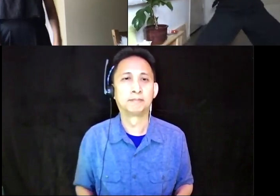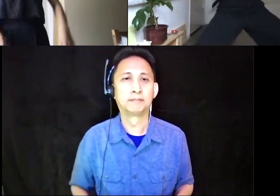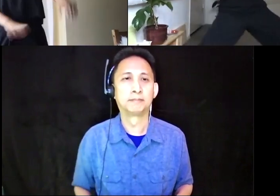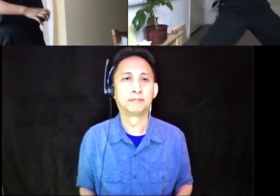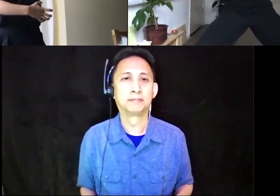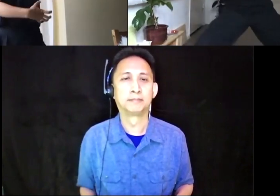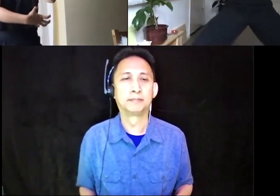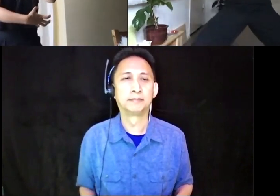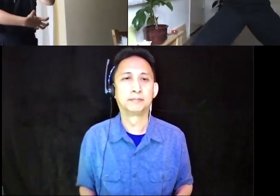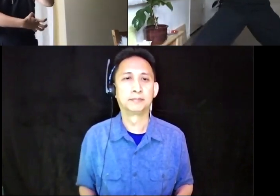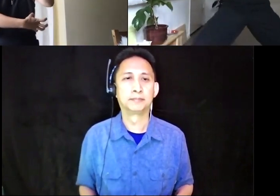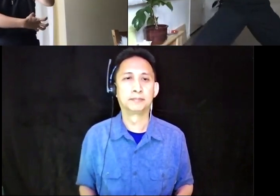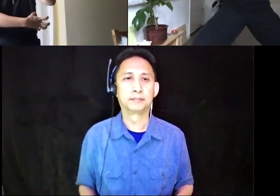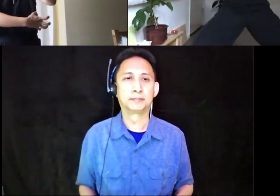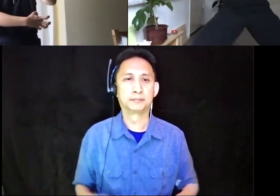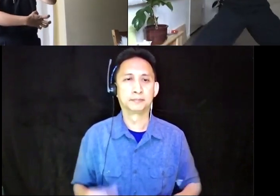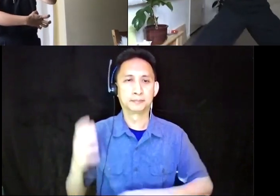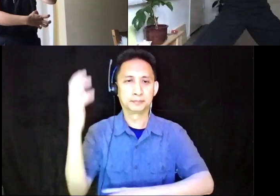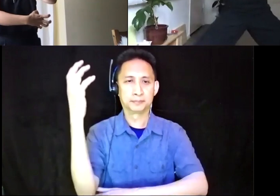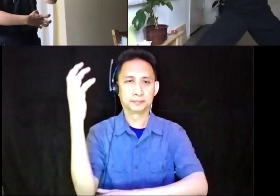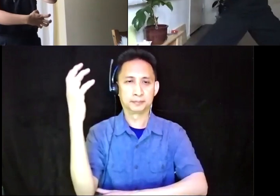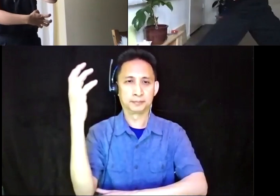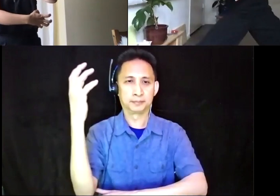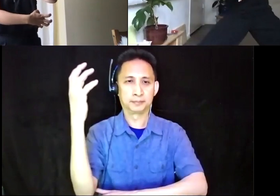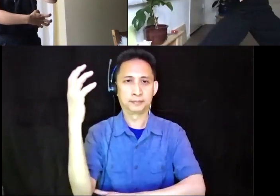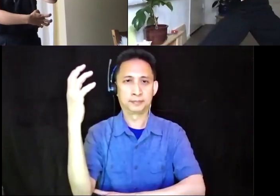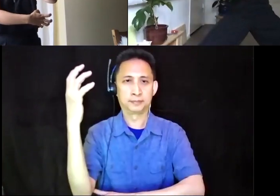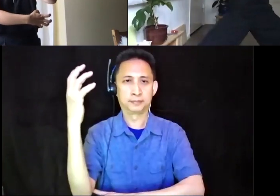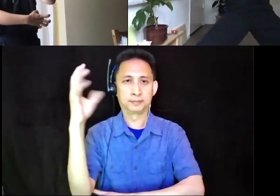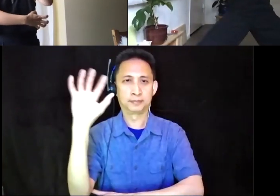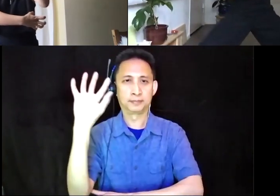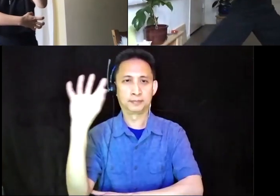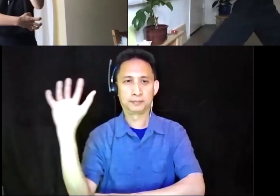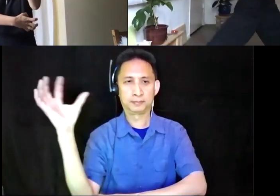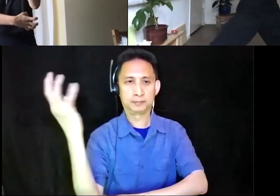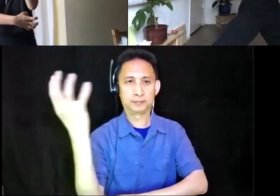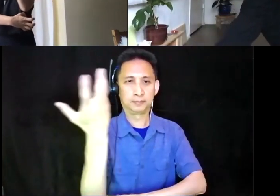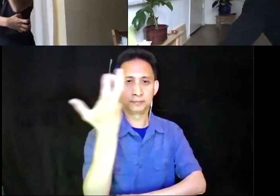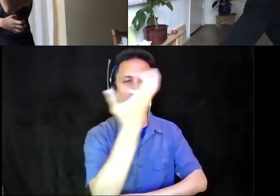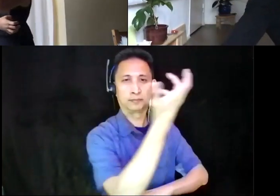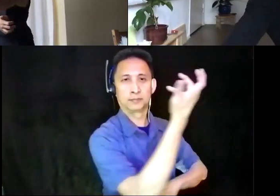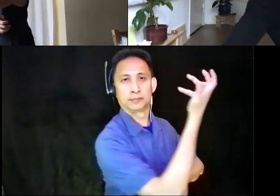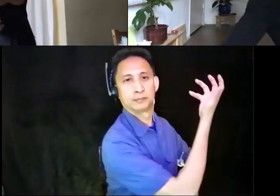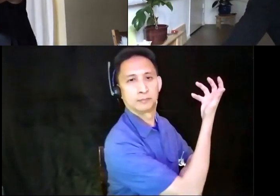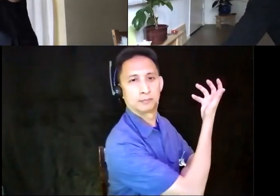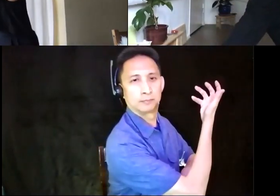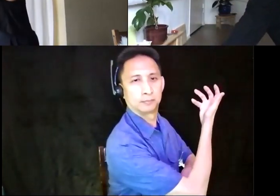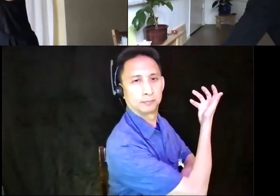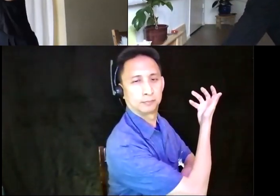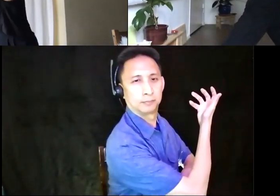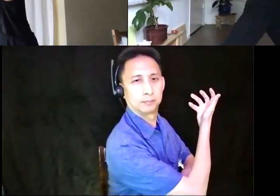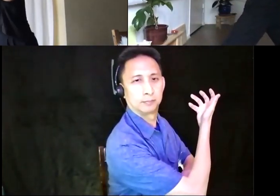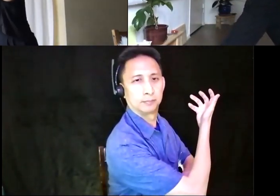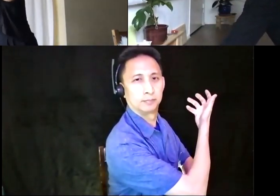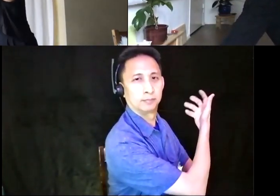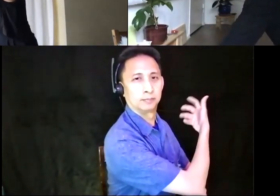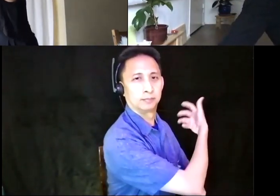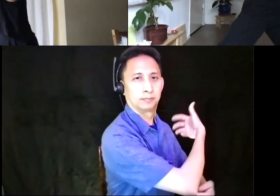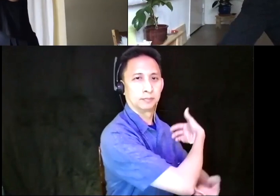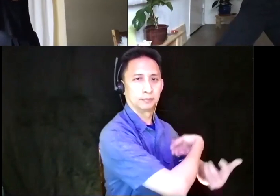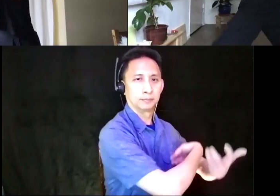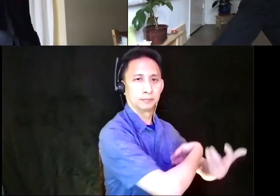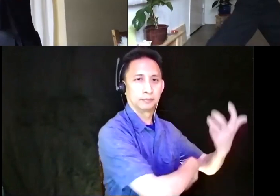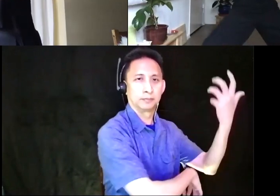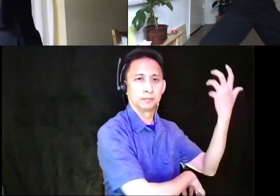So here, my claws spiral as I twist, and